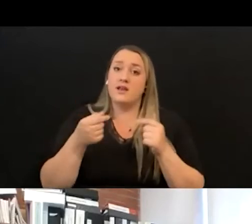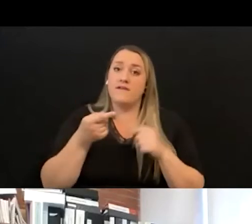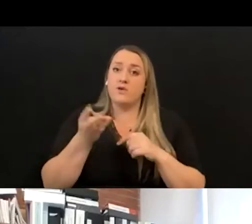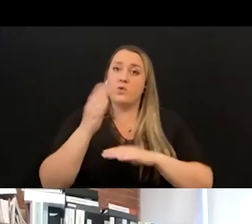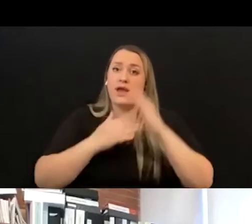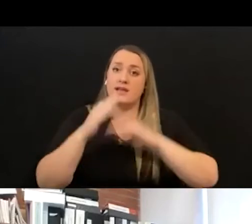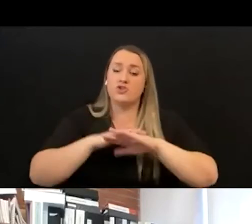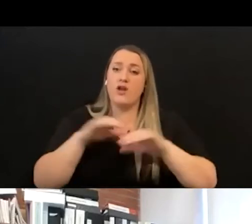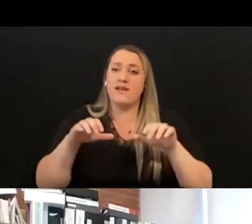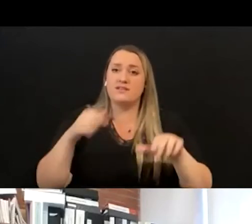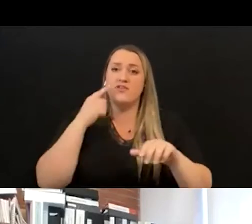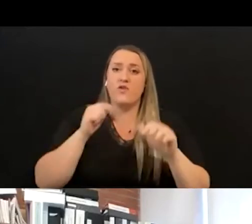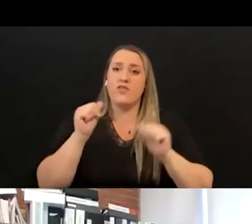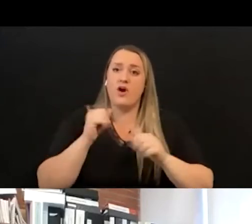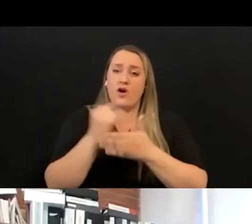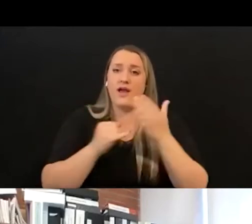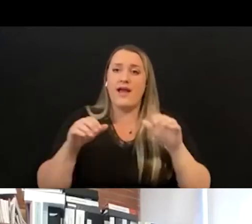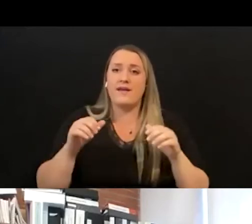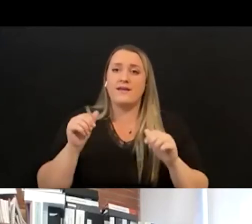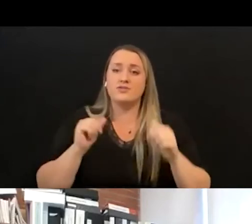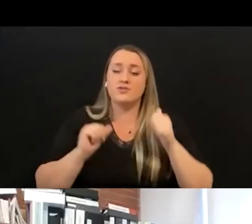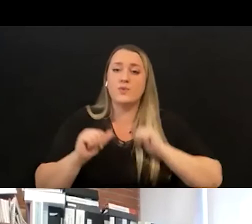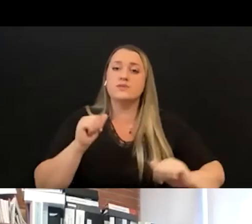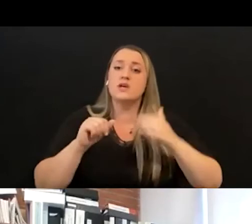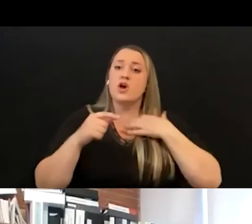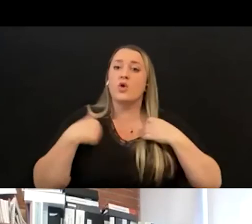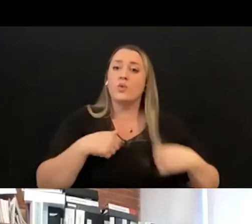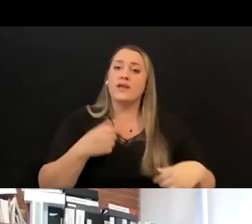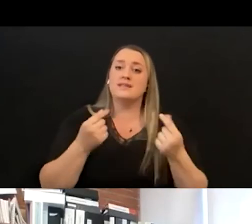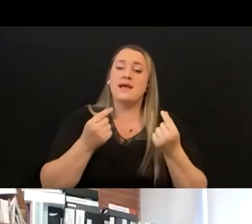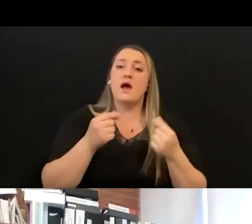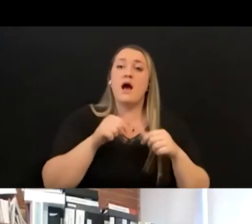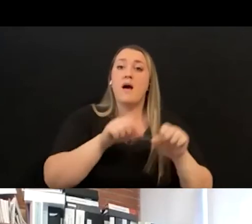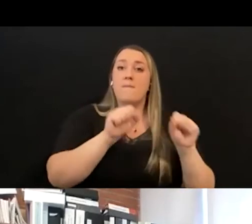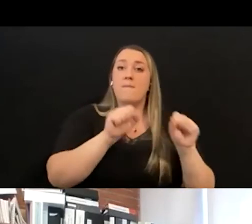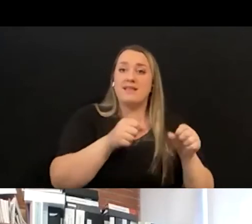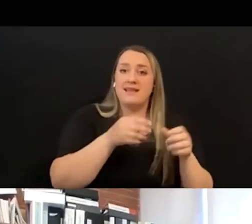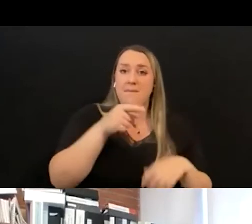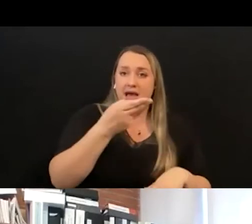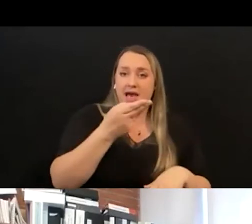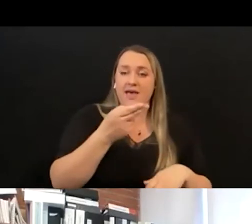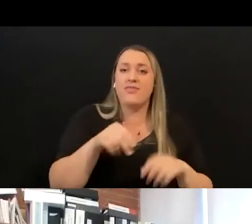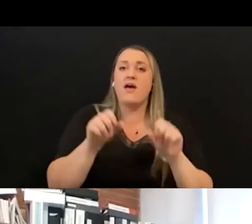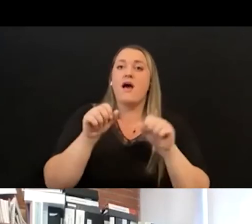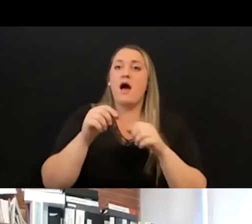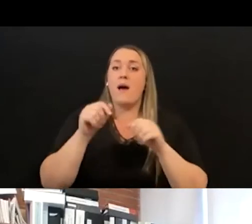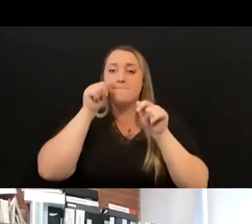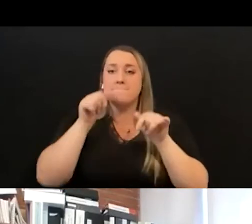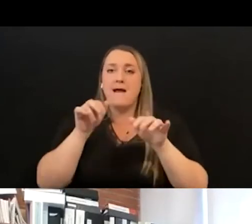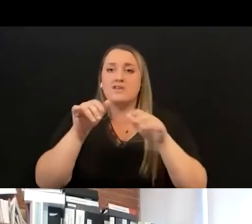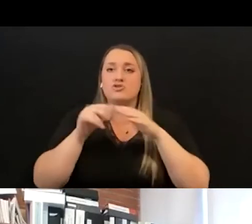really leverage our community partners, Ability Path in Palo Alto, Magical Bridge in Palo